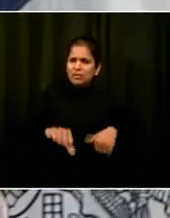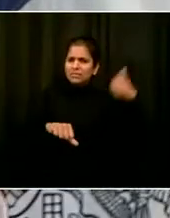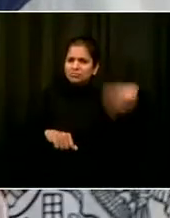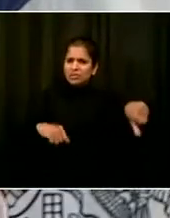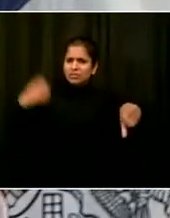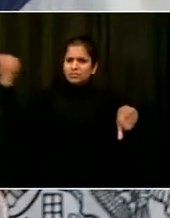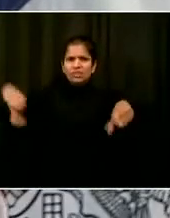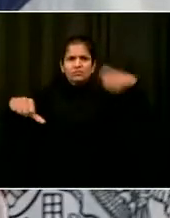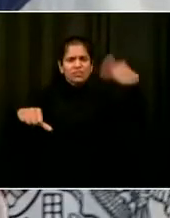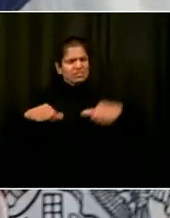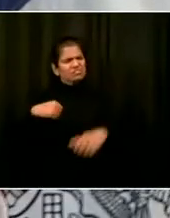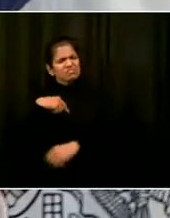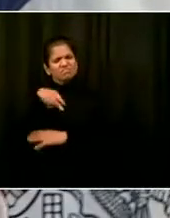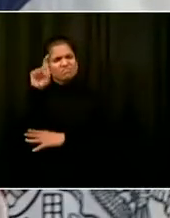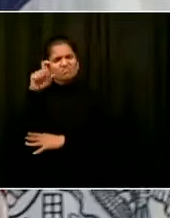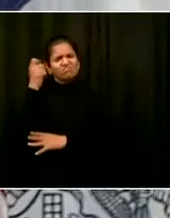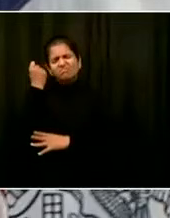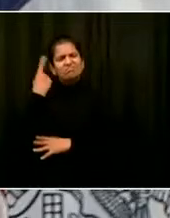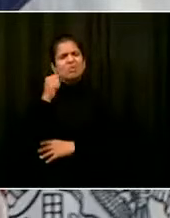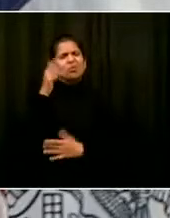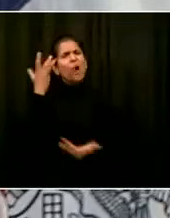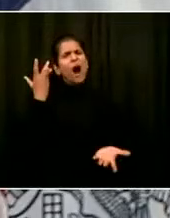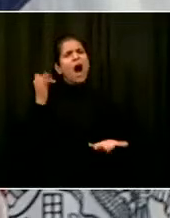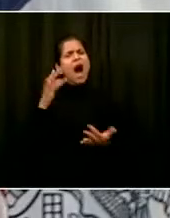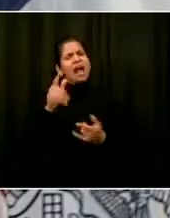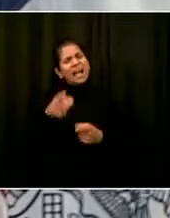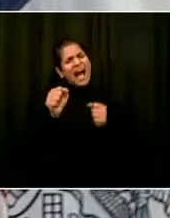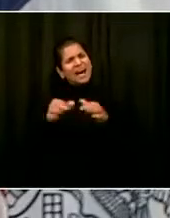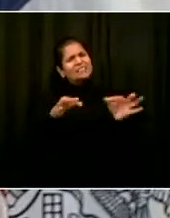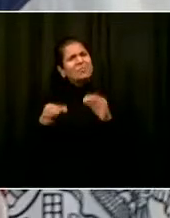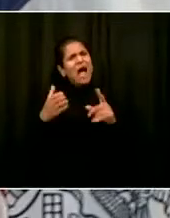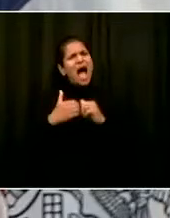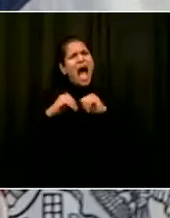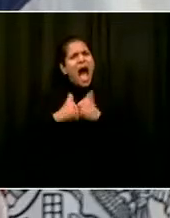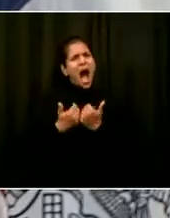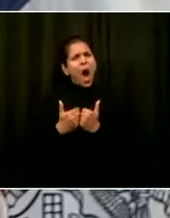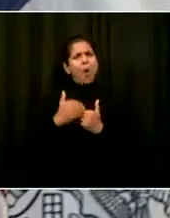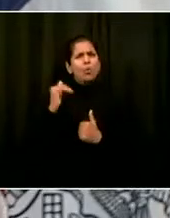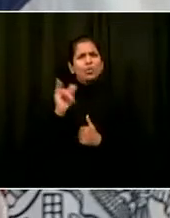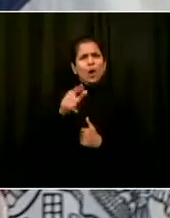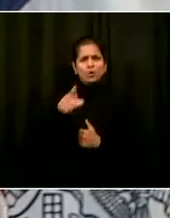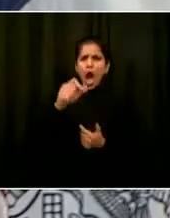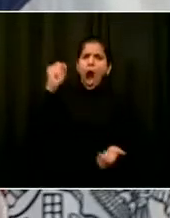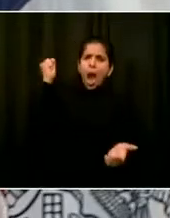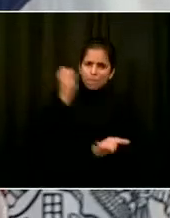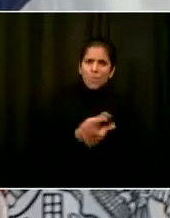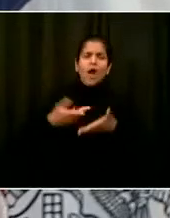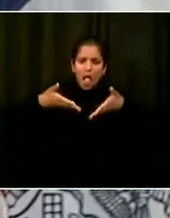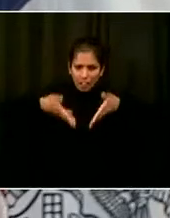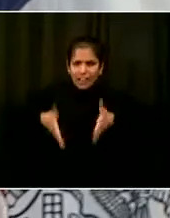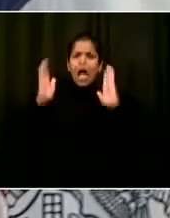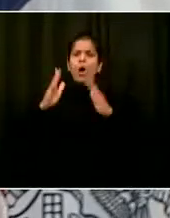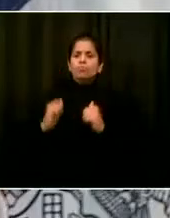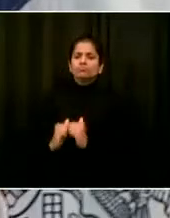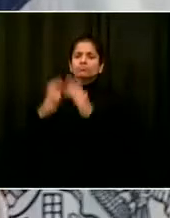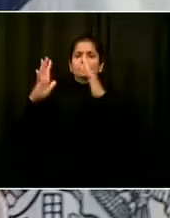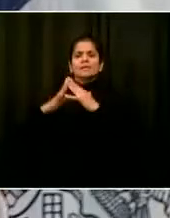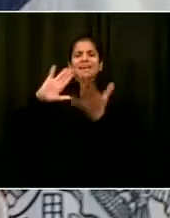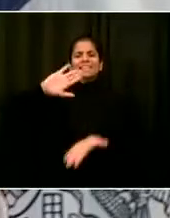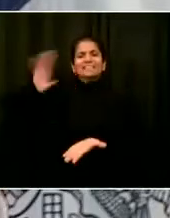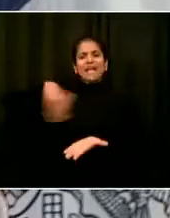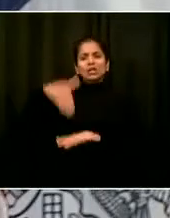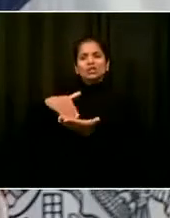hours long lines we've been seeing both at City sites and urgent cares what you're doing is streamline that process so Maya on the